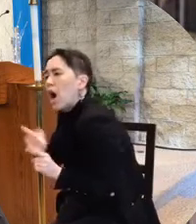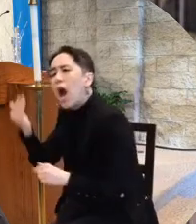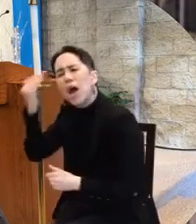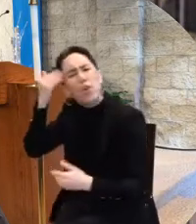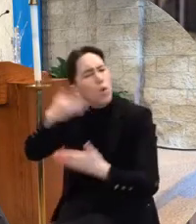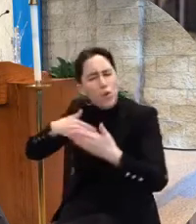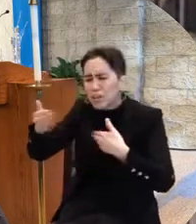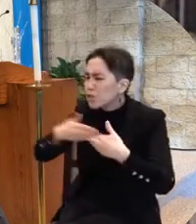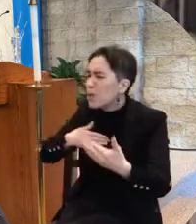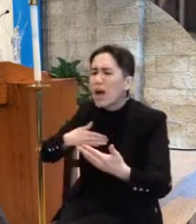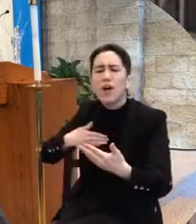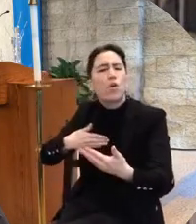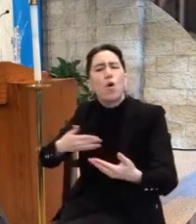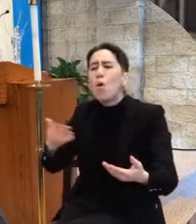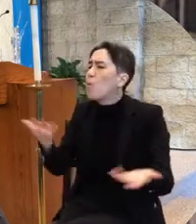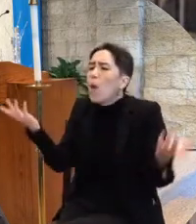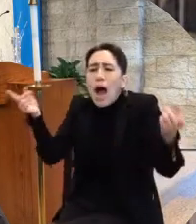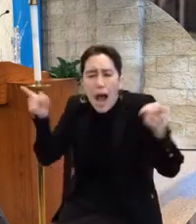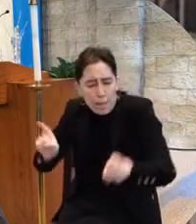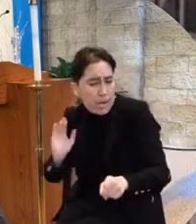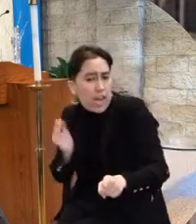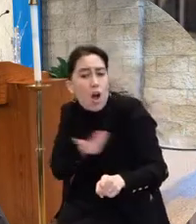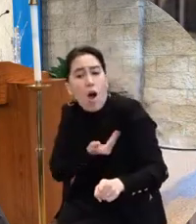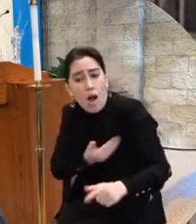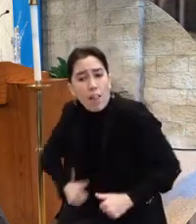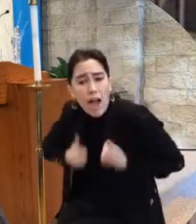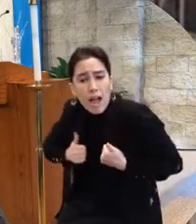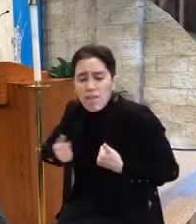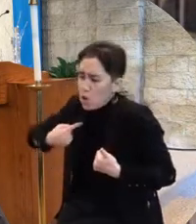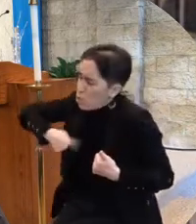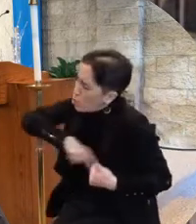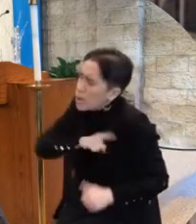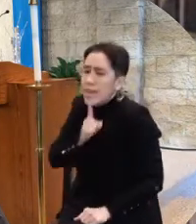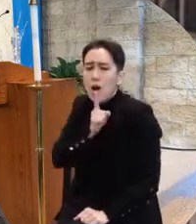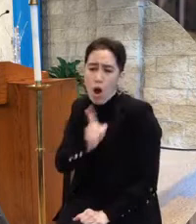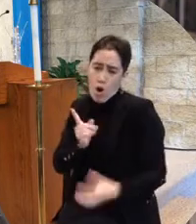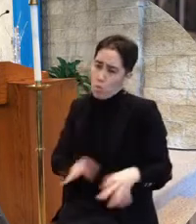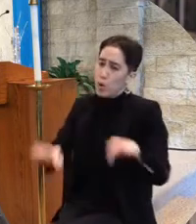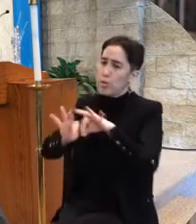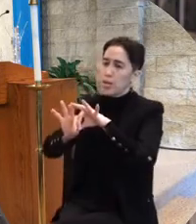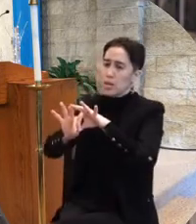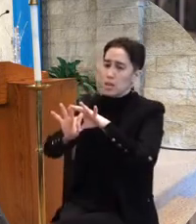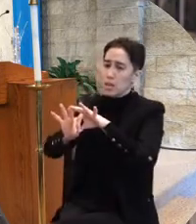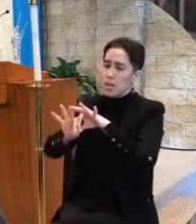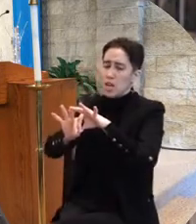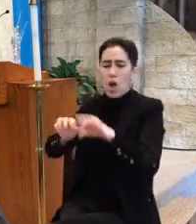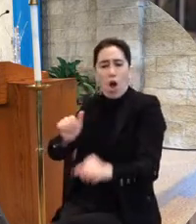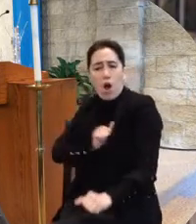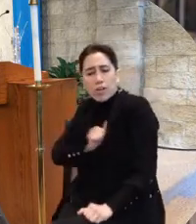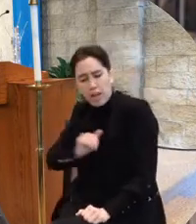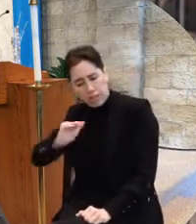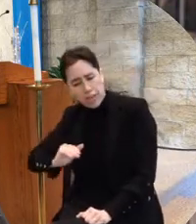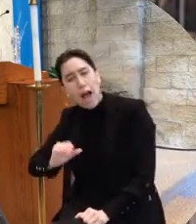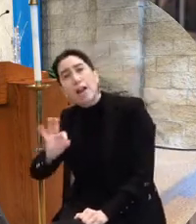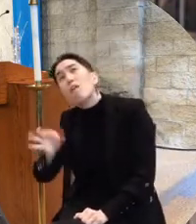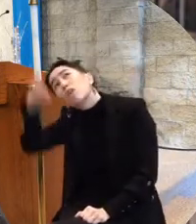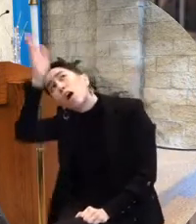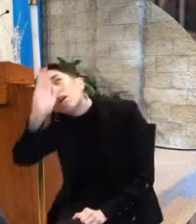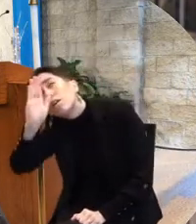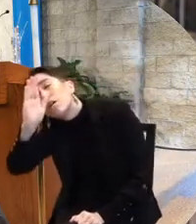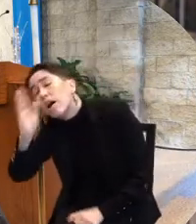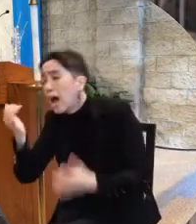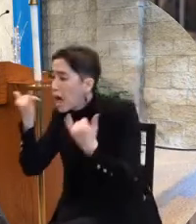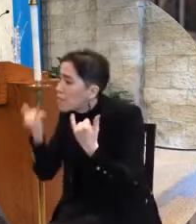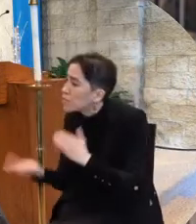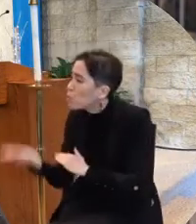is happening in our life, that we are indeed worthy. For we are indeed a child of God. And this morning we